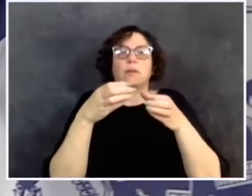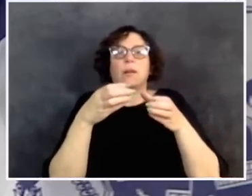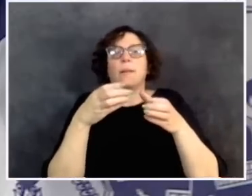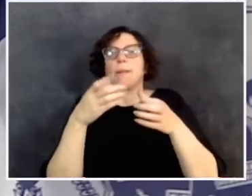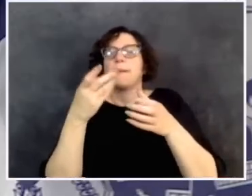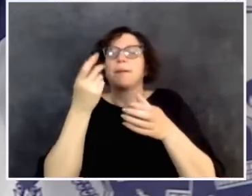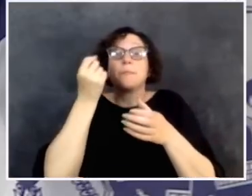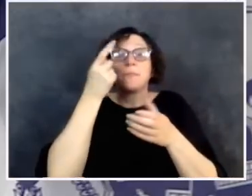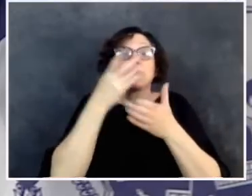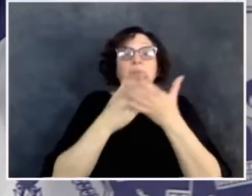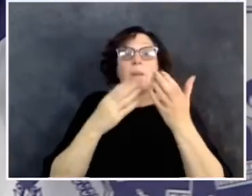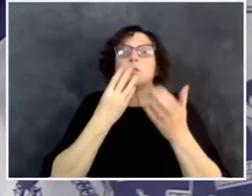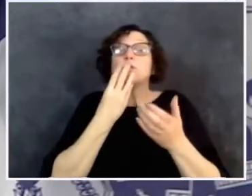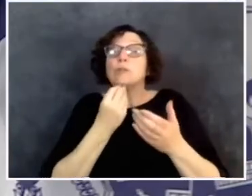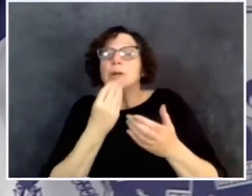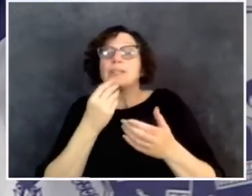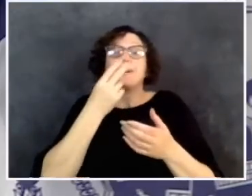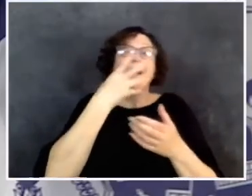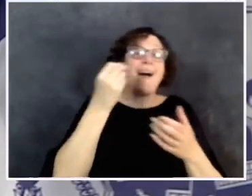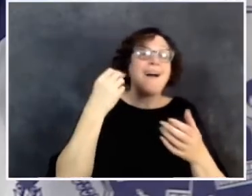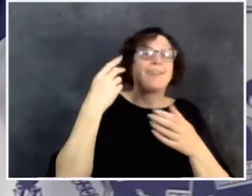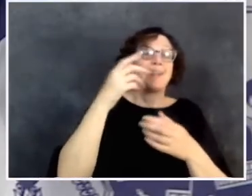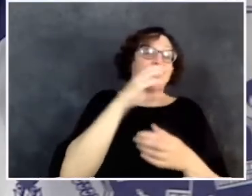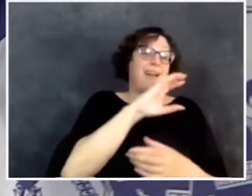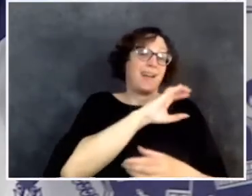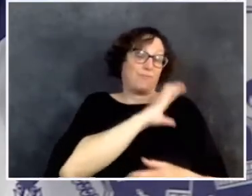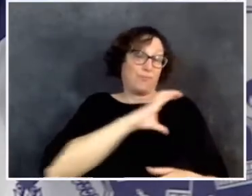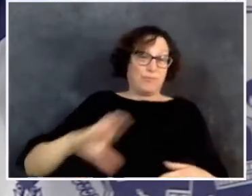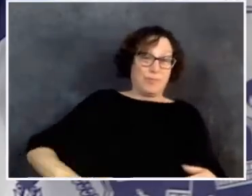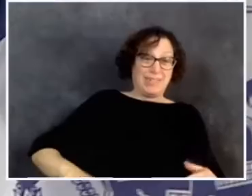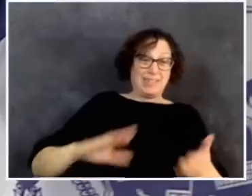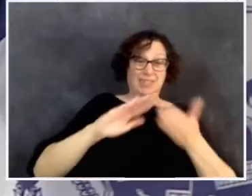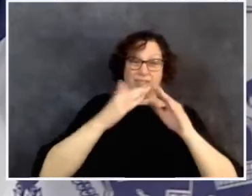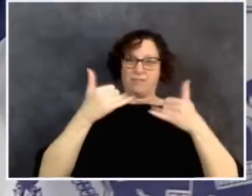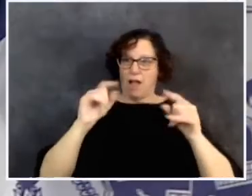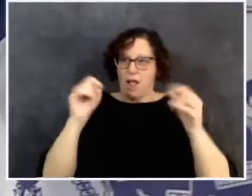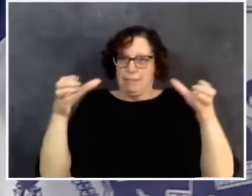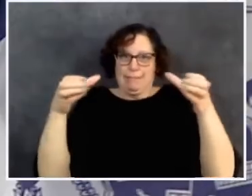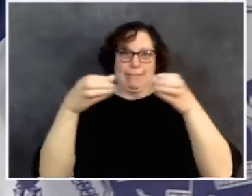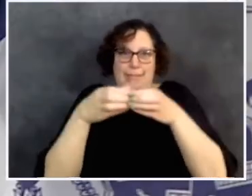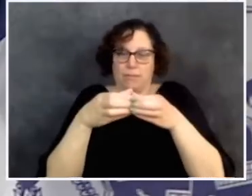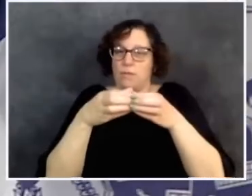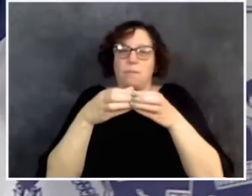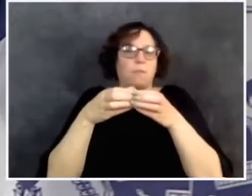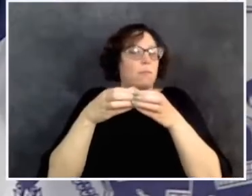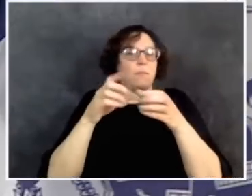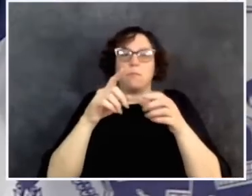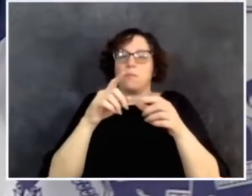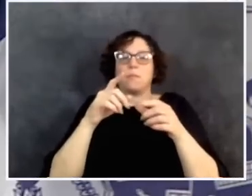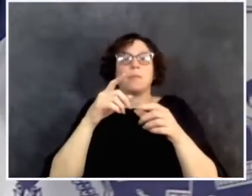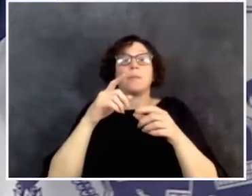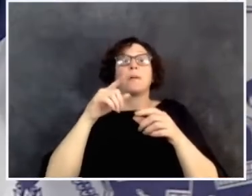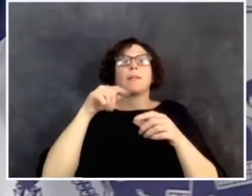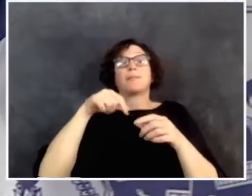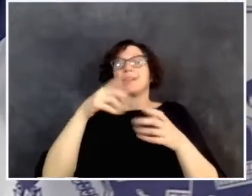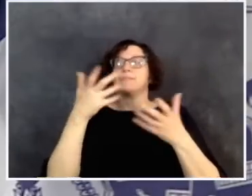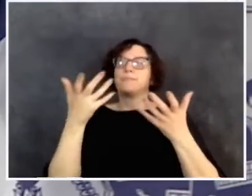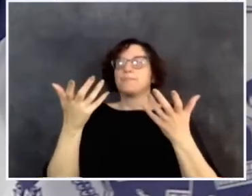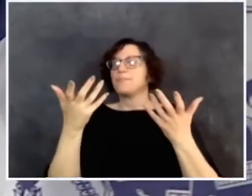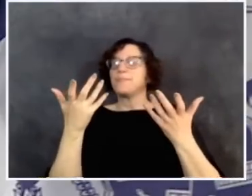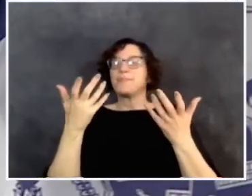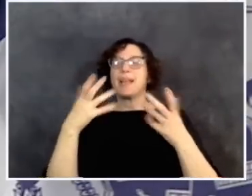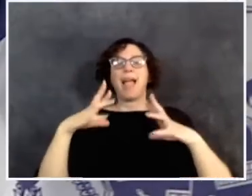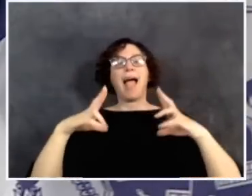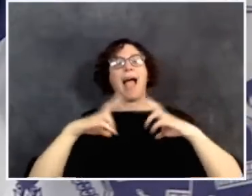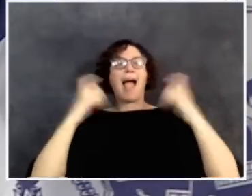And we said that literally on right in the middle of the holidays, that if people tried to gather, if they tried to go into their